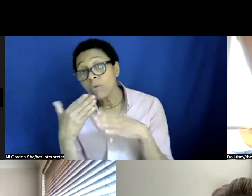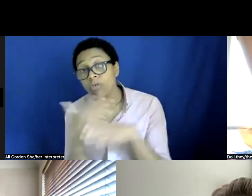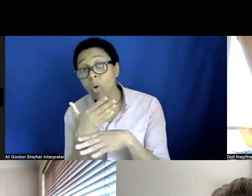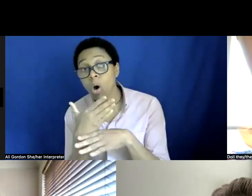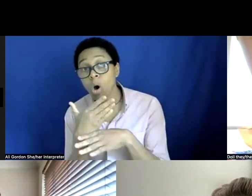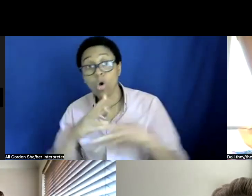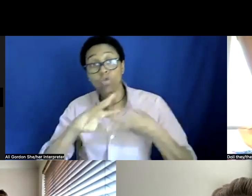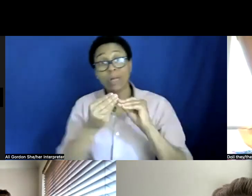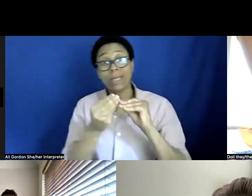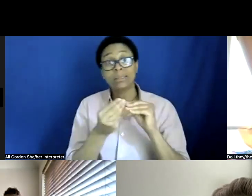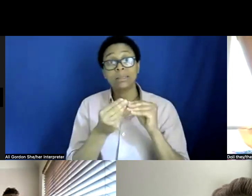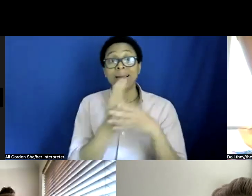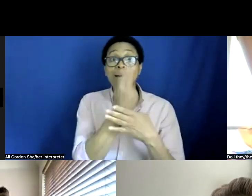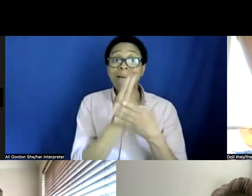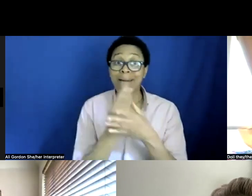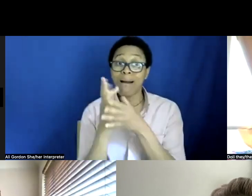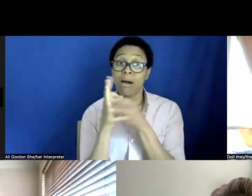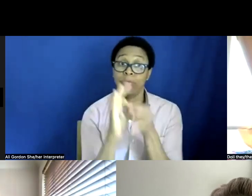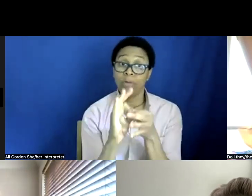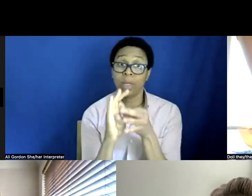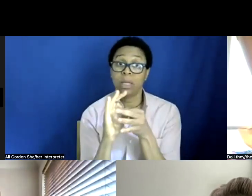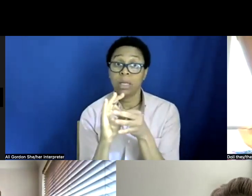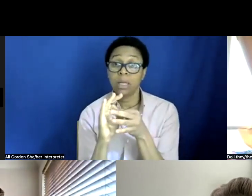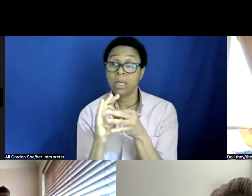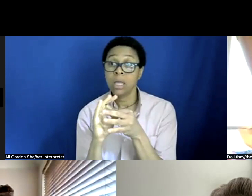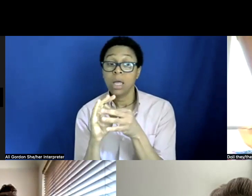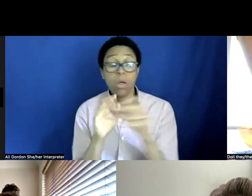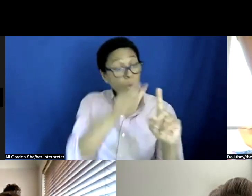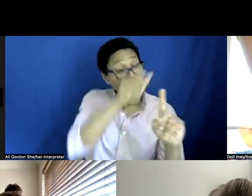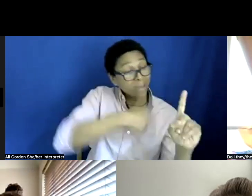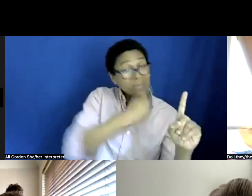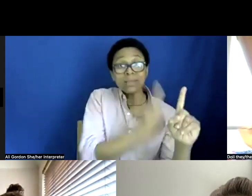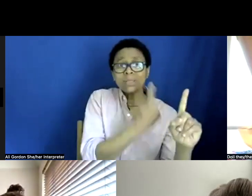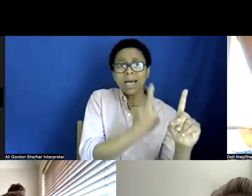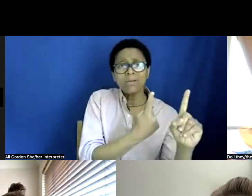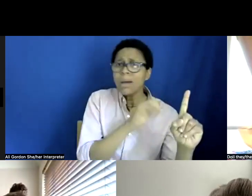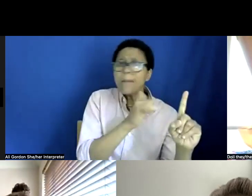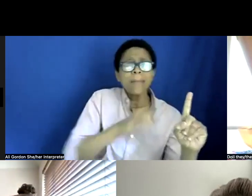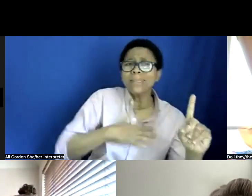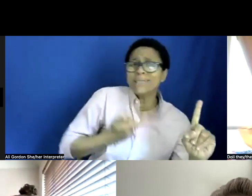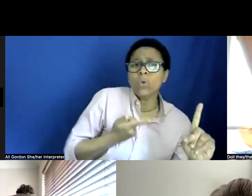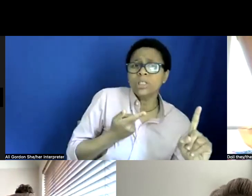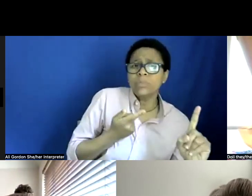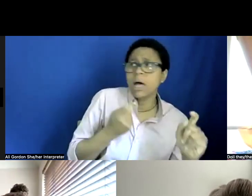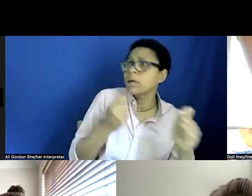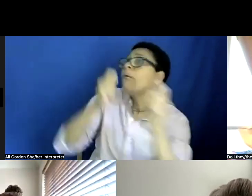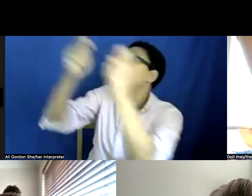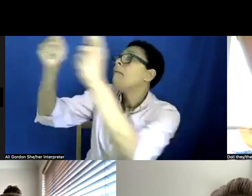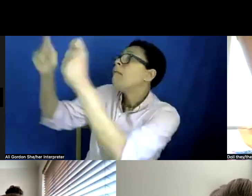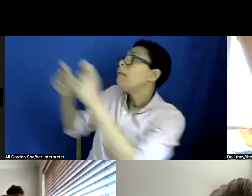settings, the artist or person who made it probably didn't want it to ever get beyond that. And so, you know,